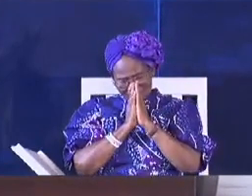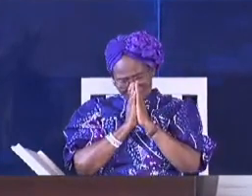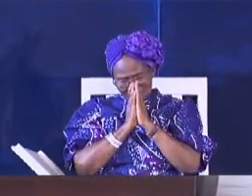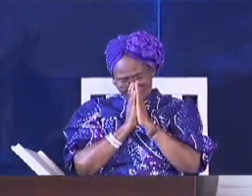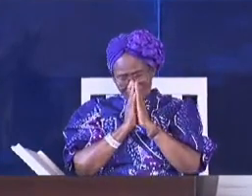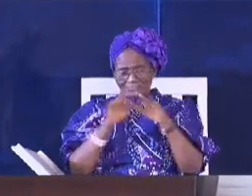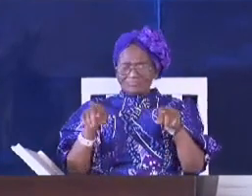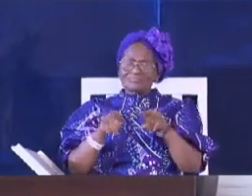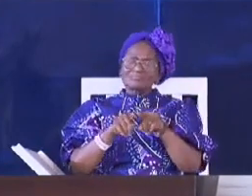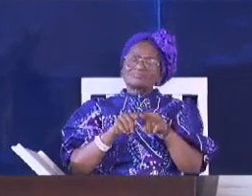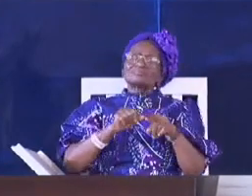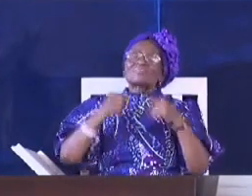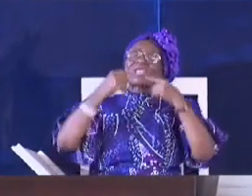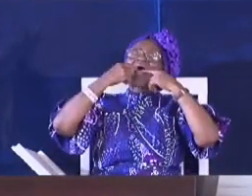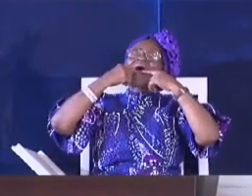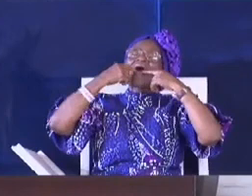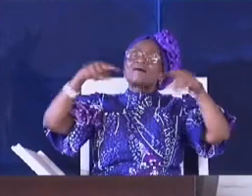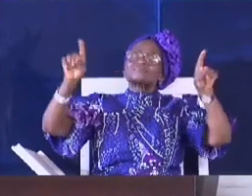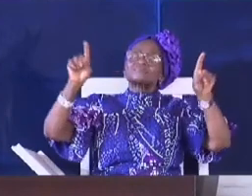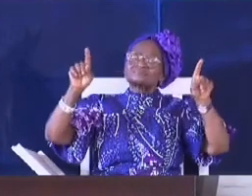as a decree.